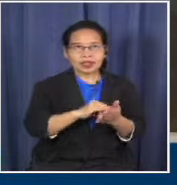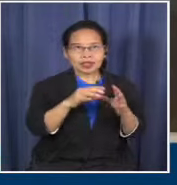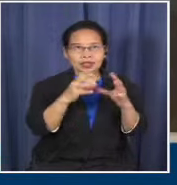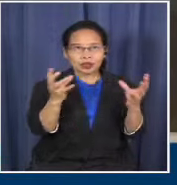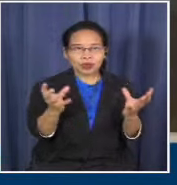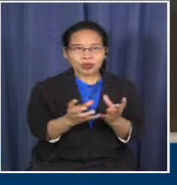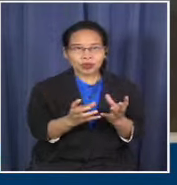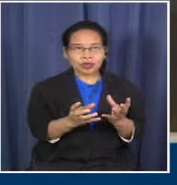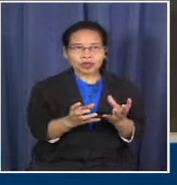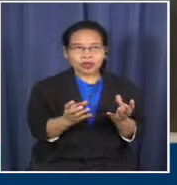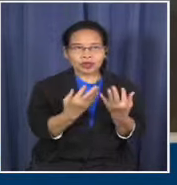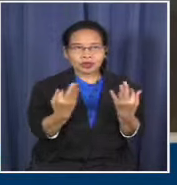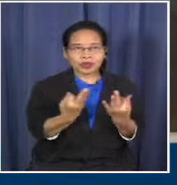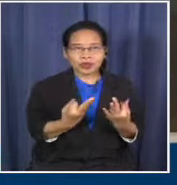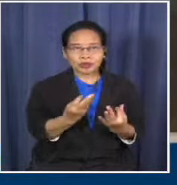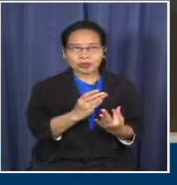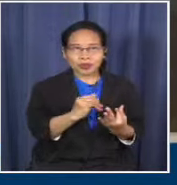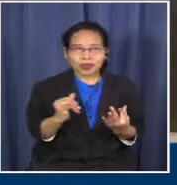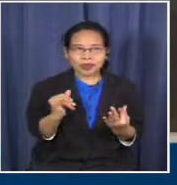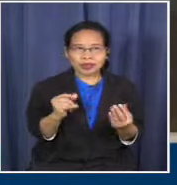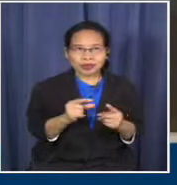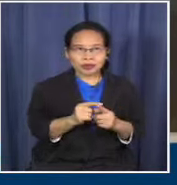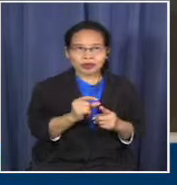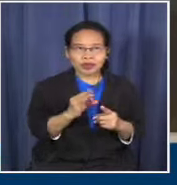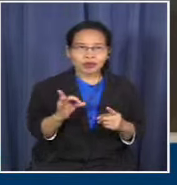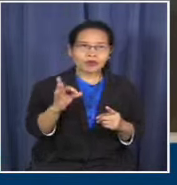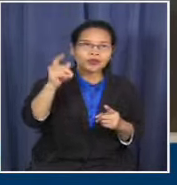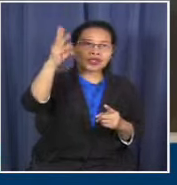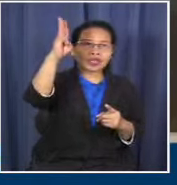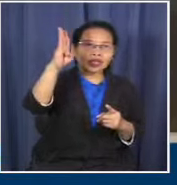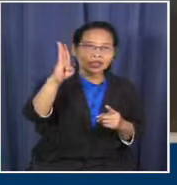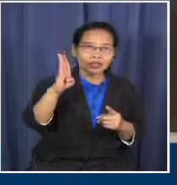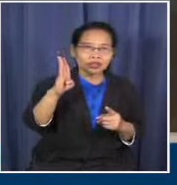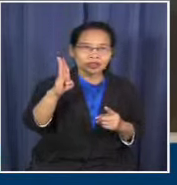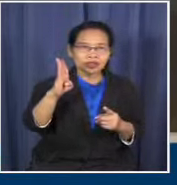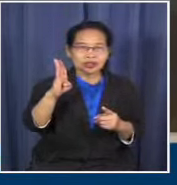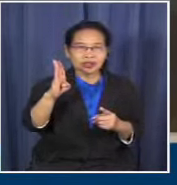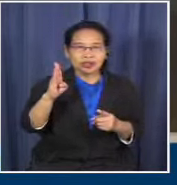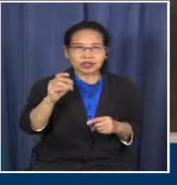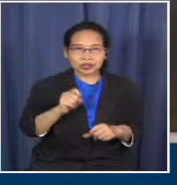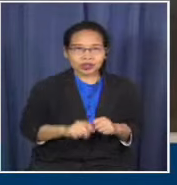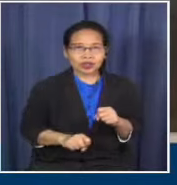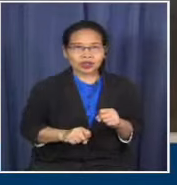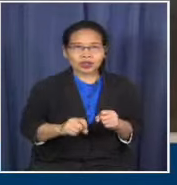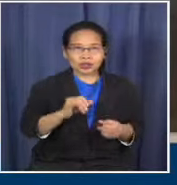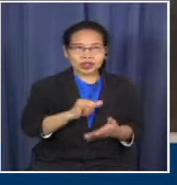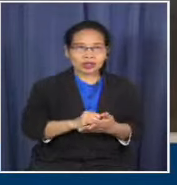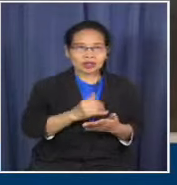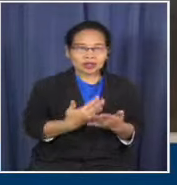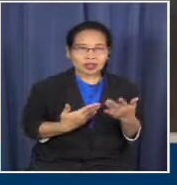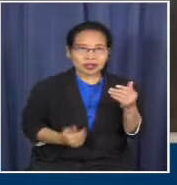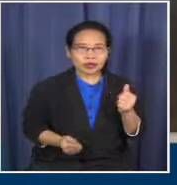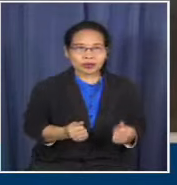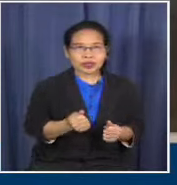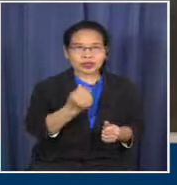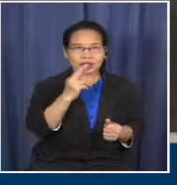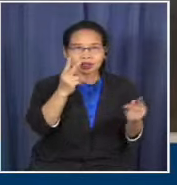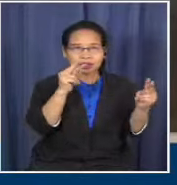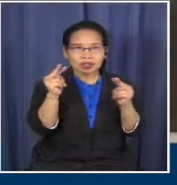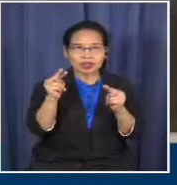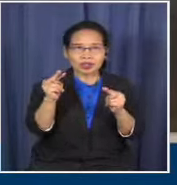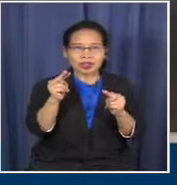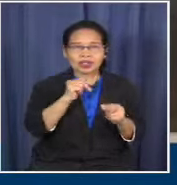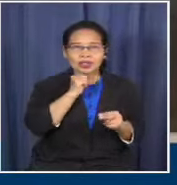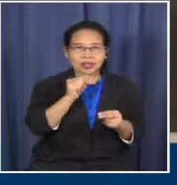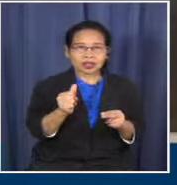Through faith, we understand that the worlds were framed by the word of God, so that things which are seen